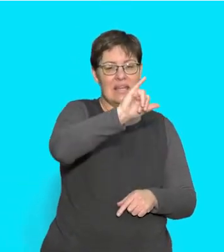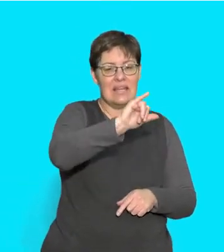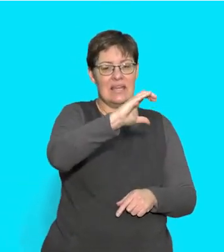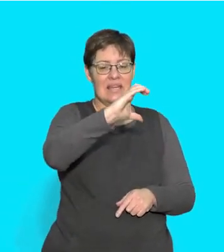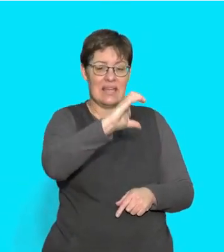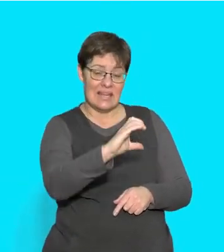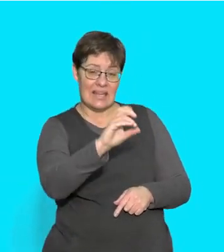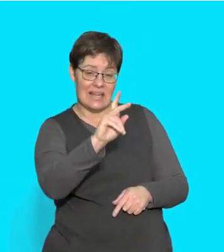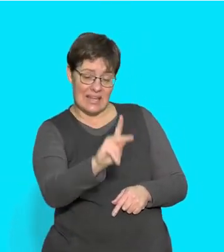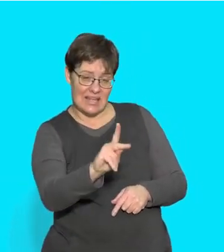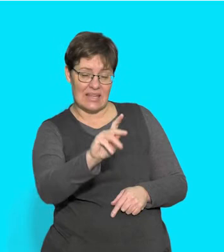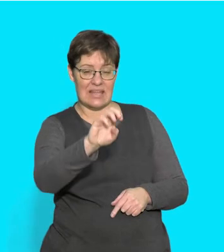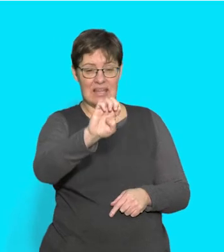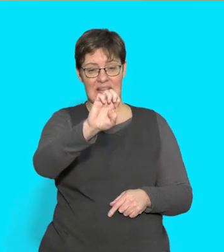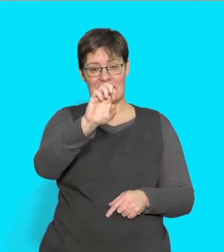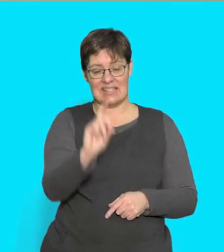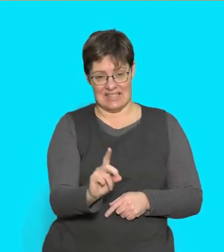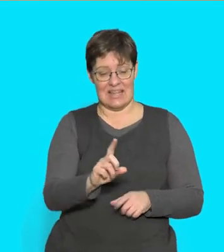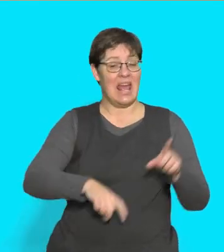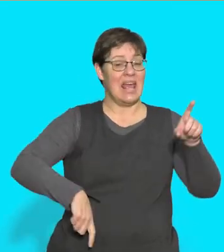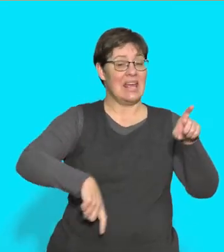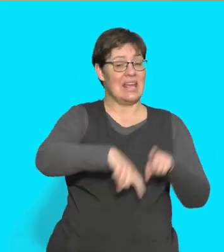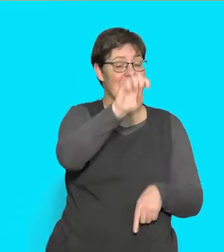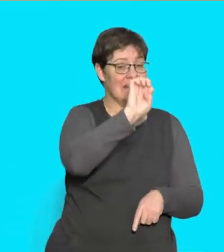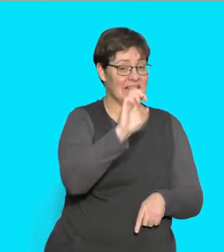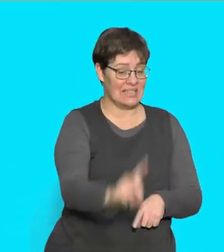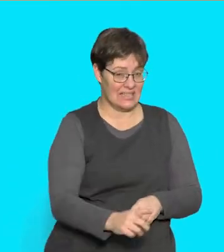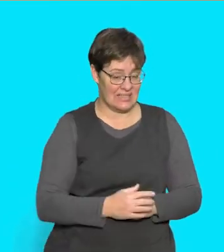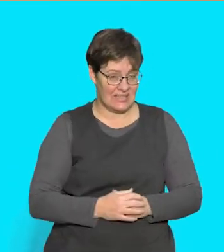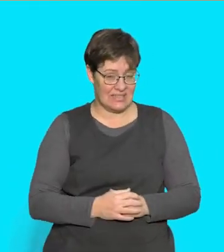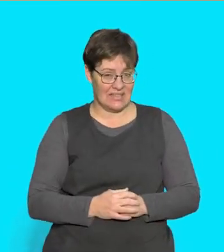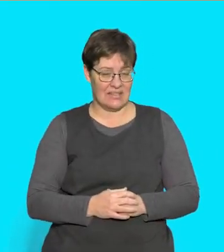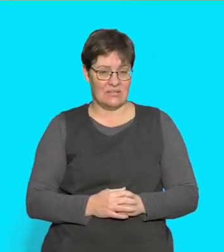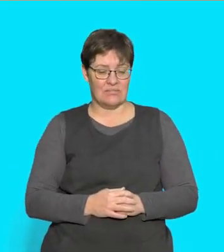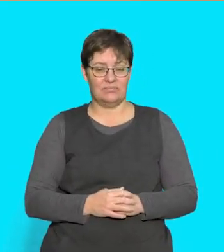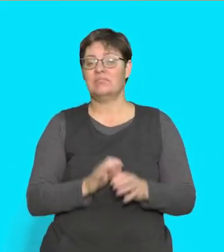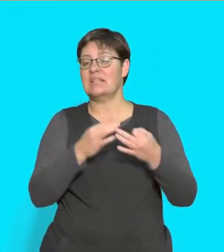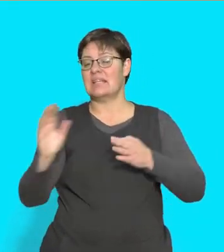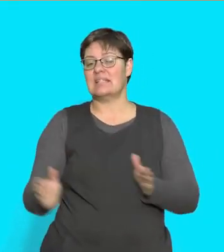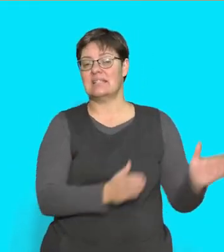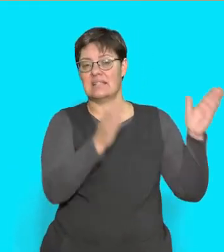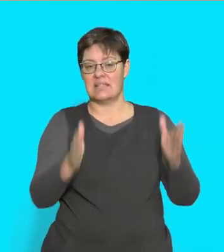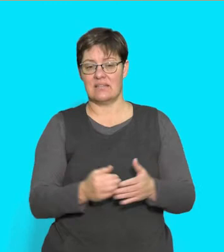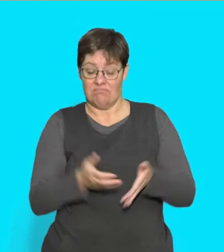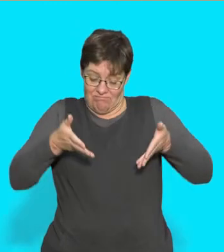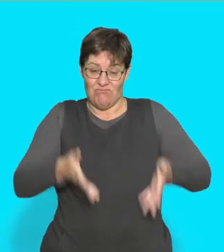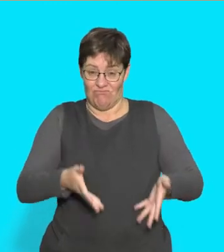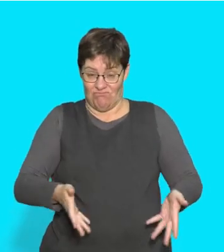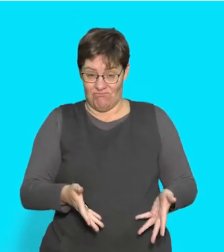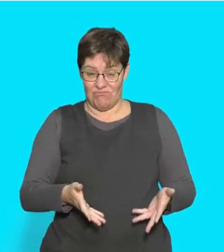Kicked. Kicked. Listen to this sentence. It is in the present